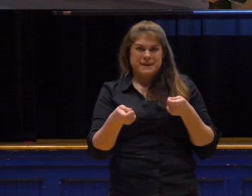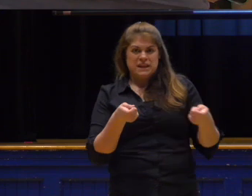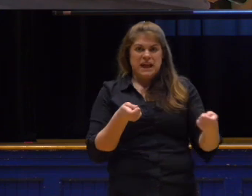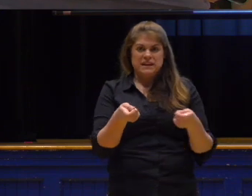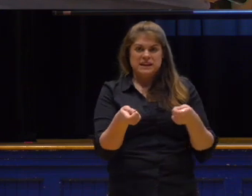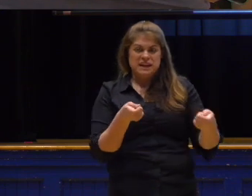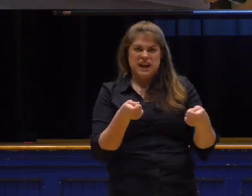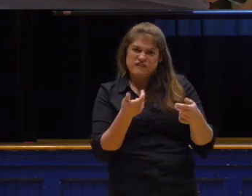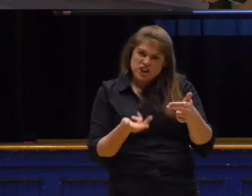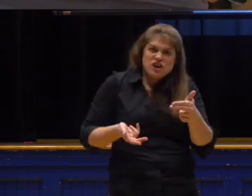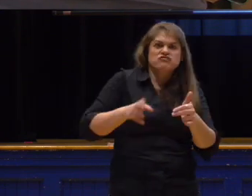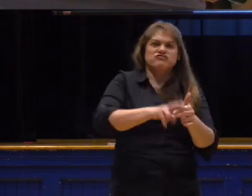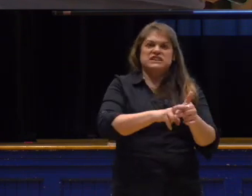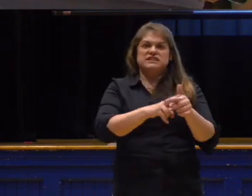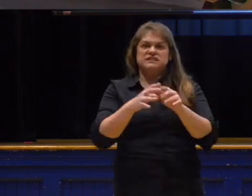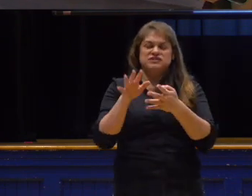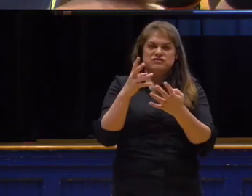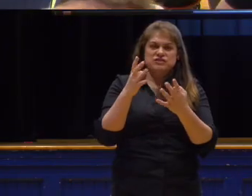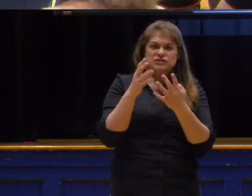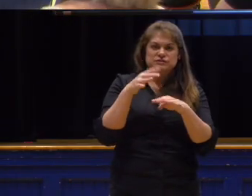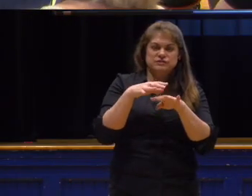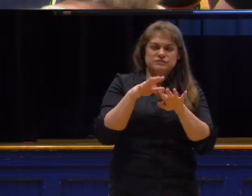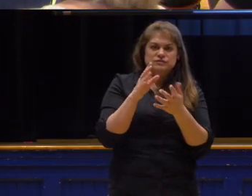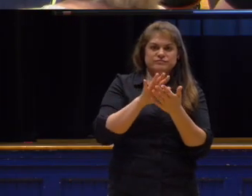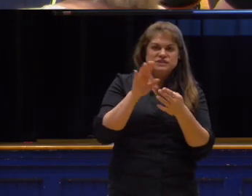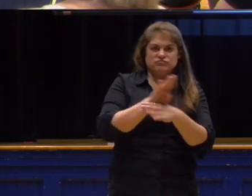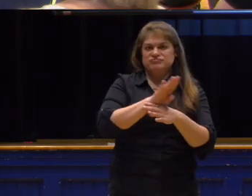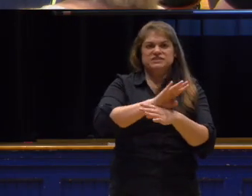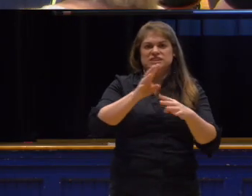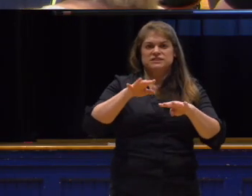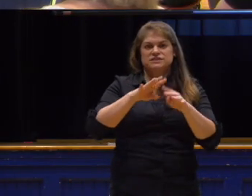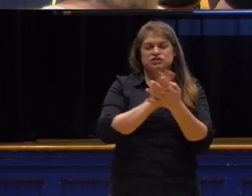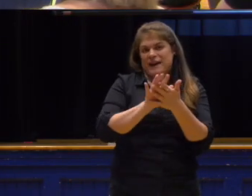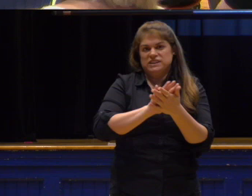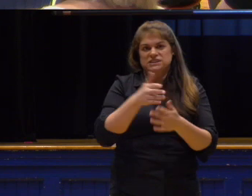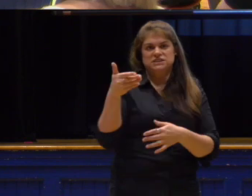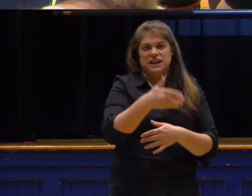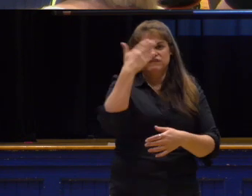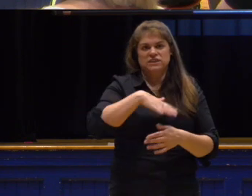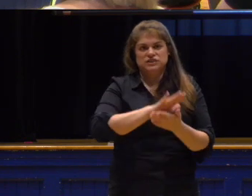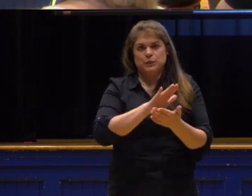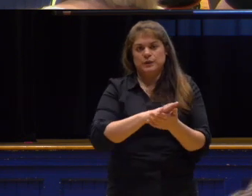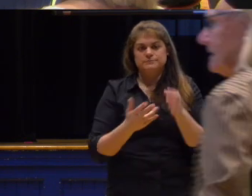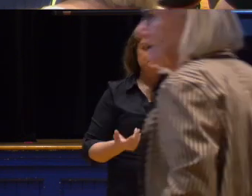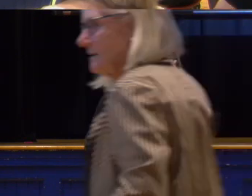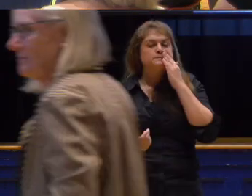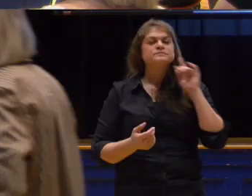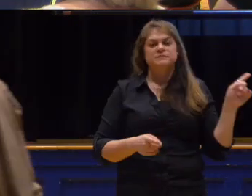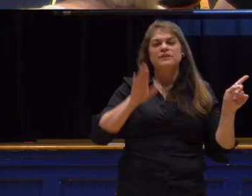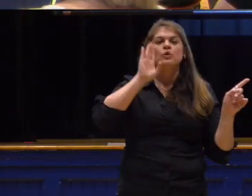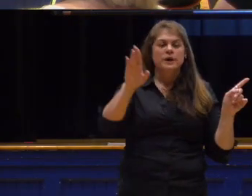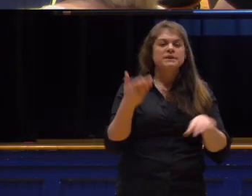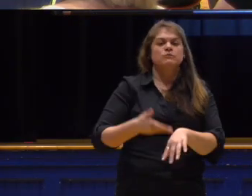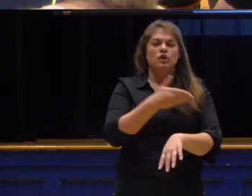mitigating for that increased volume right in front of the school? There are going to be, is this on? Yep. There are going to be